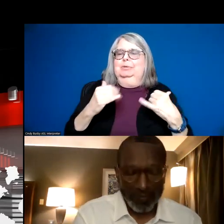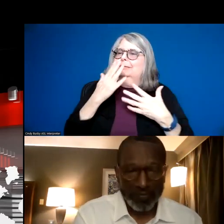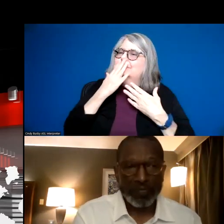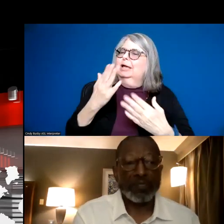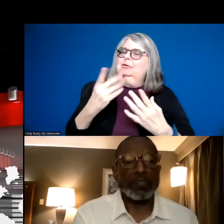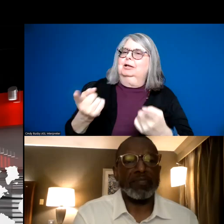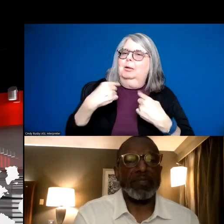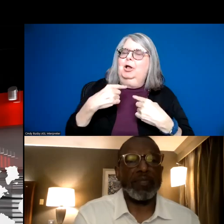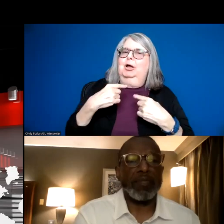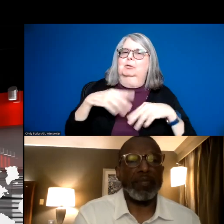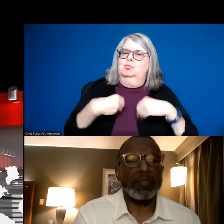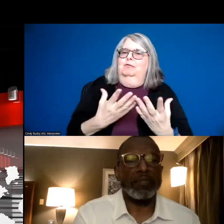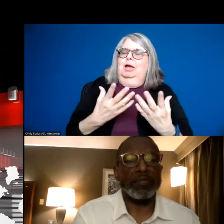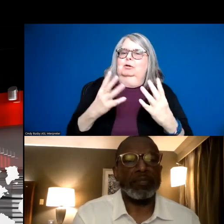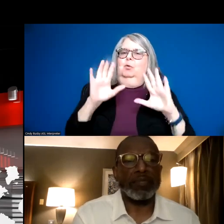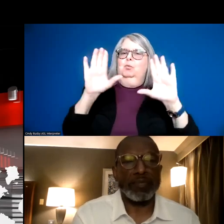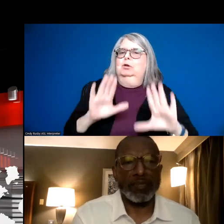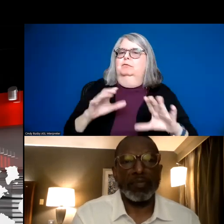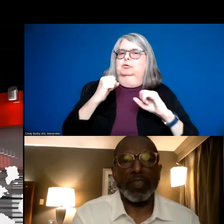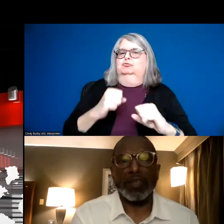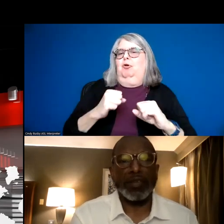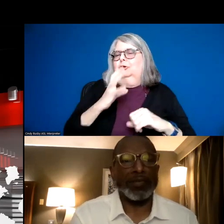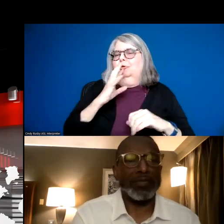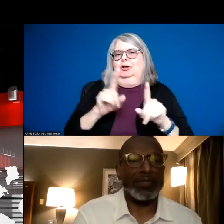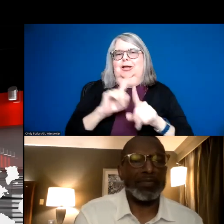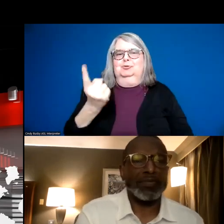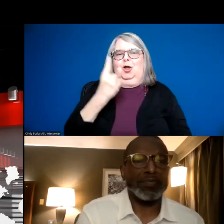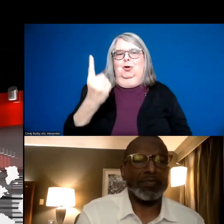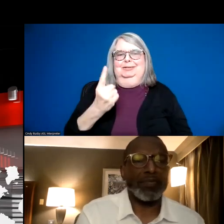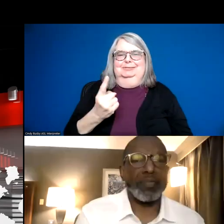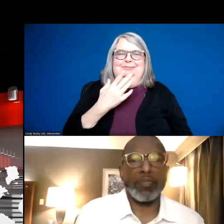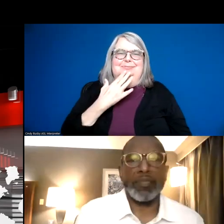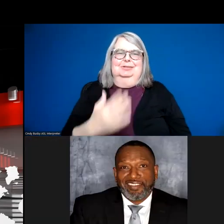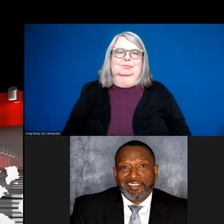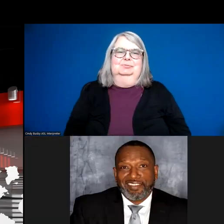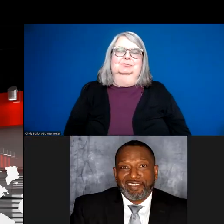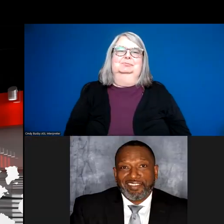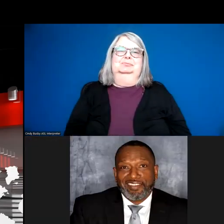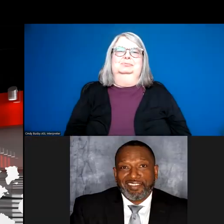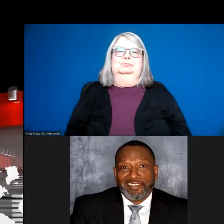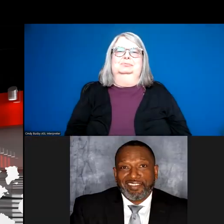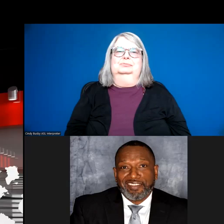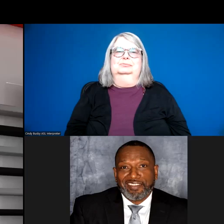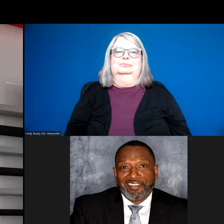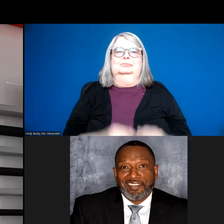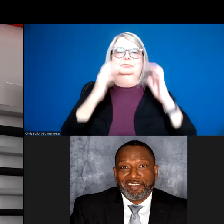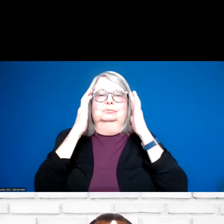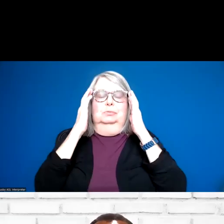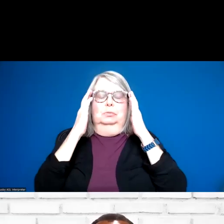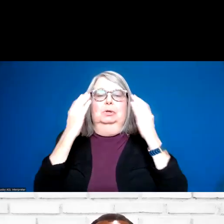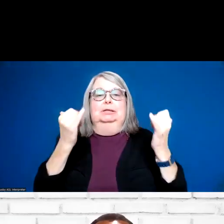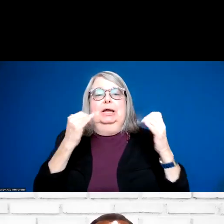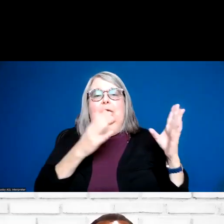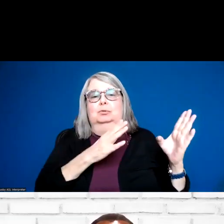coming on and providing that wonderful, strong talk as always, sir. Thank you. Righty. So as we move now